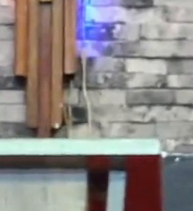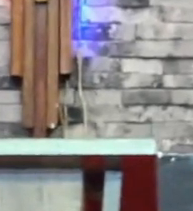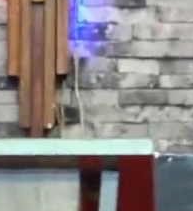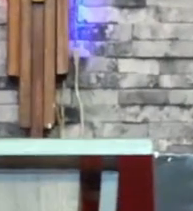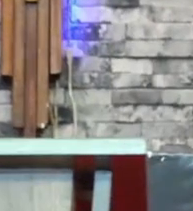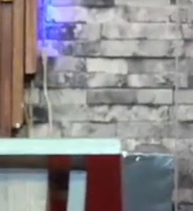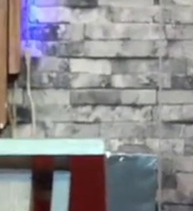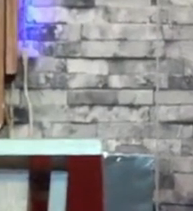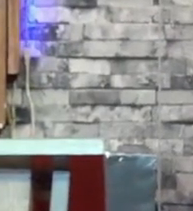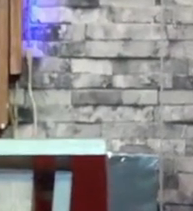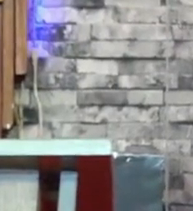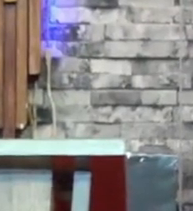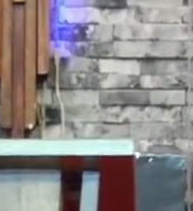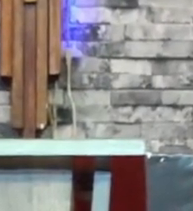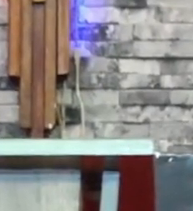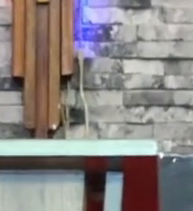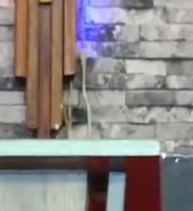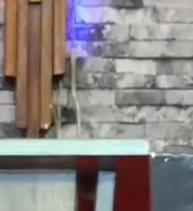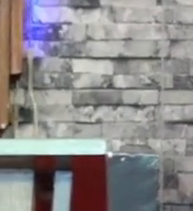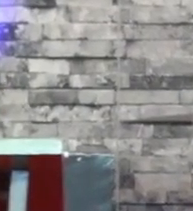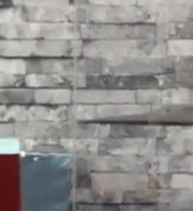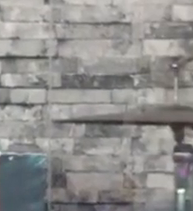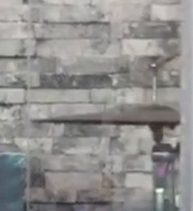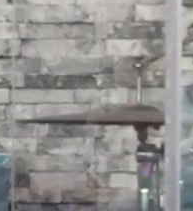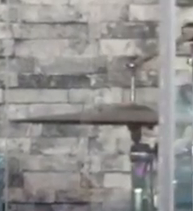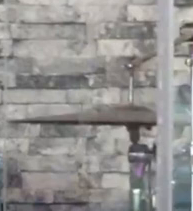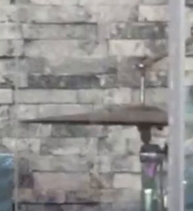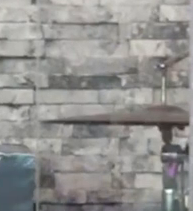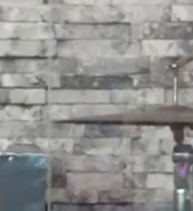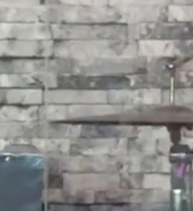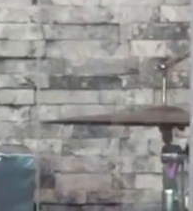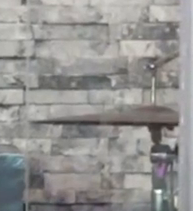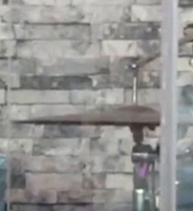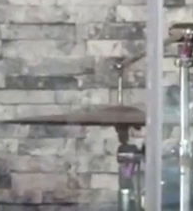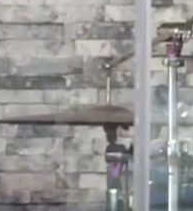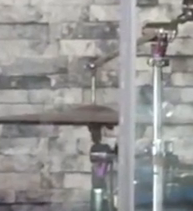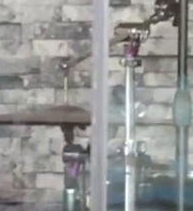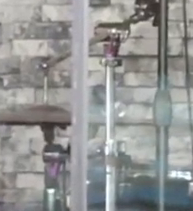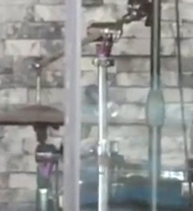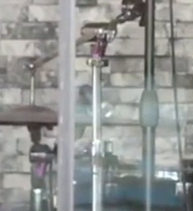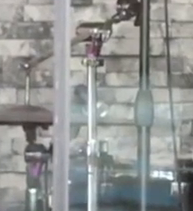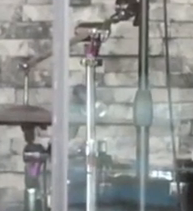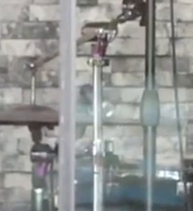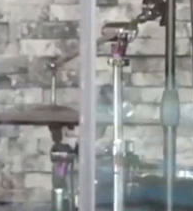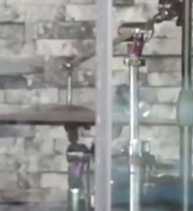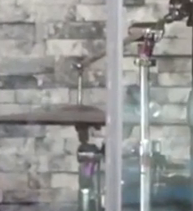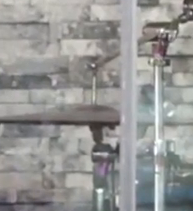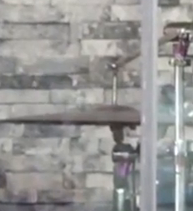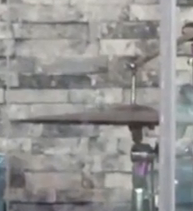anamuita Yesu Mesia. So in their conversation, the first time she looks at Jesus, she sees a Jew.